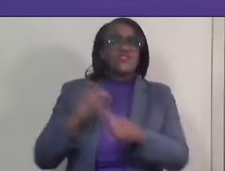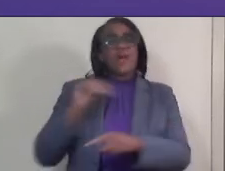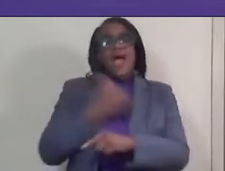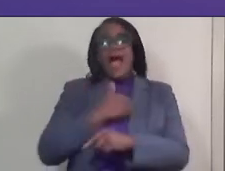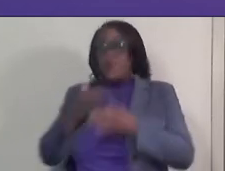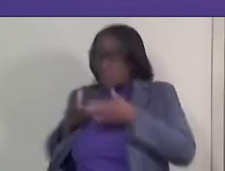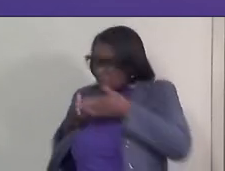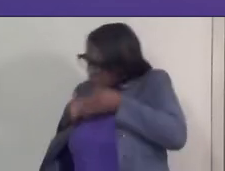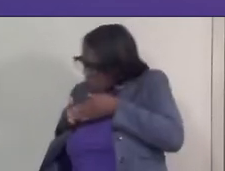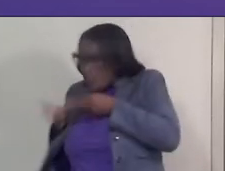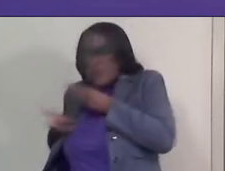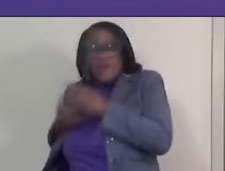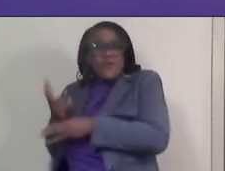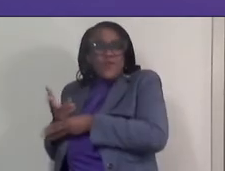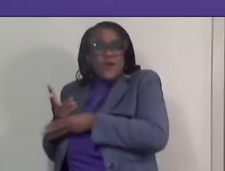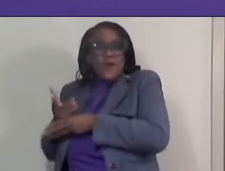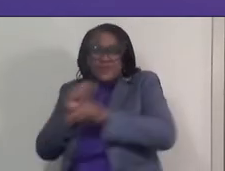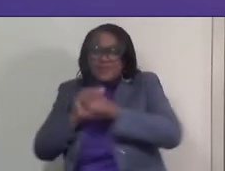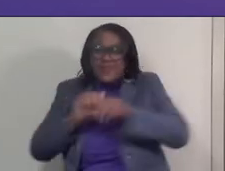world.